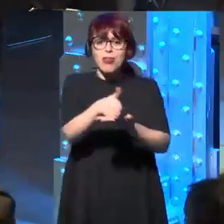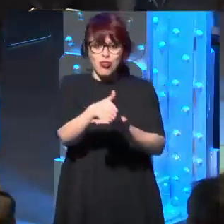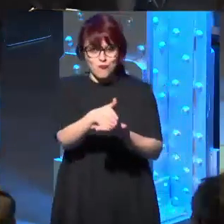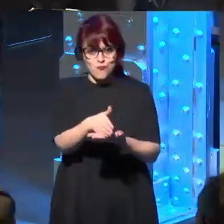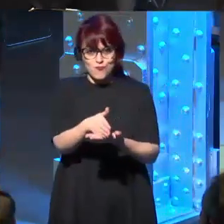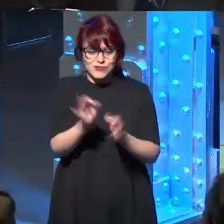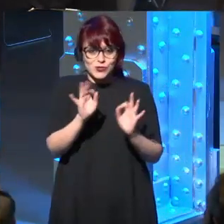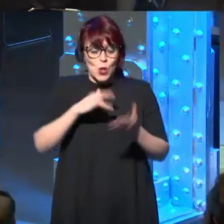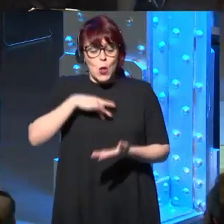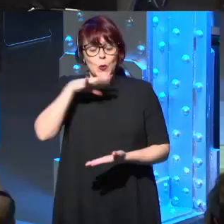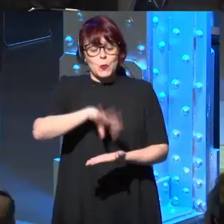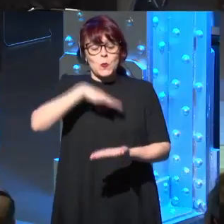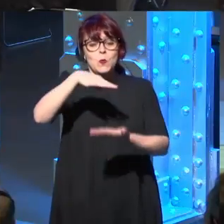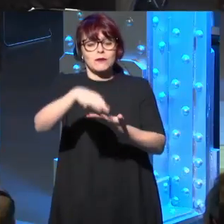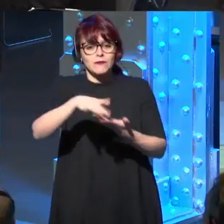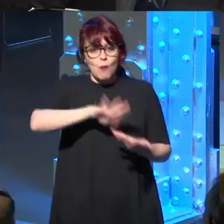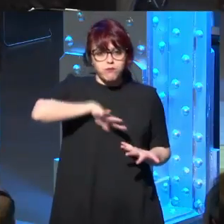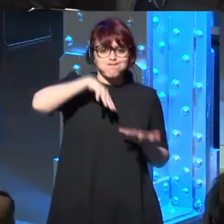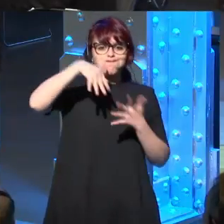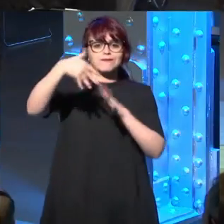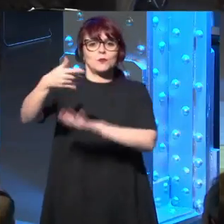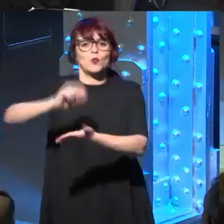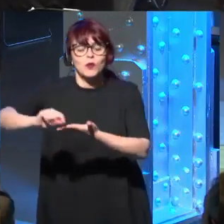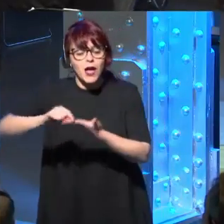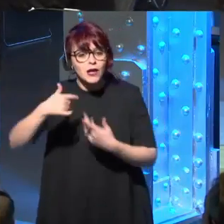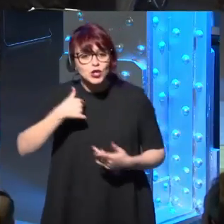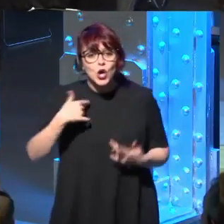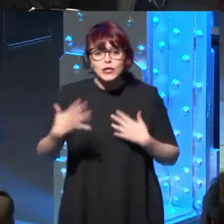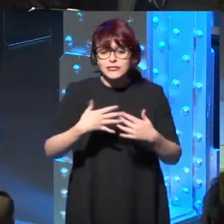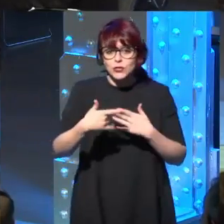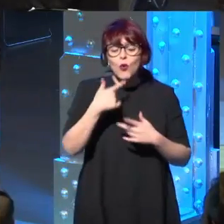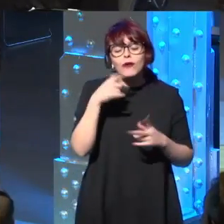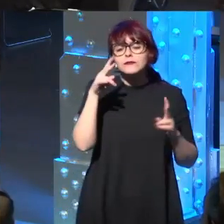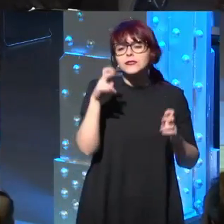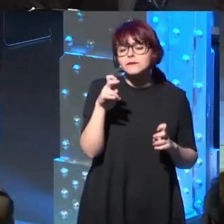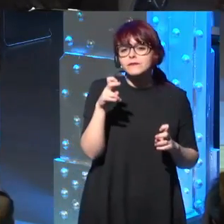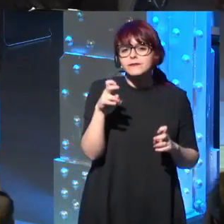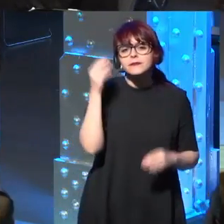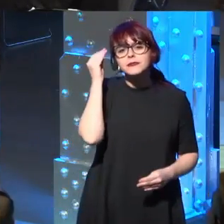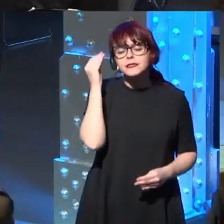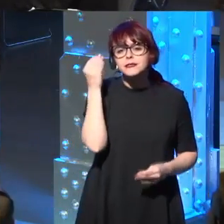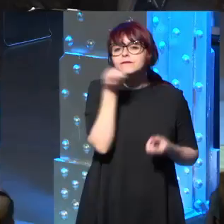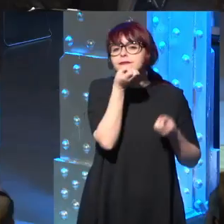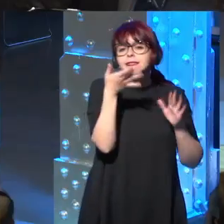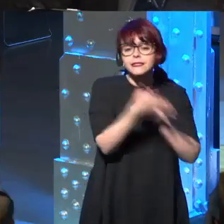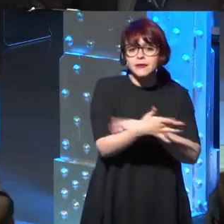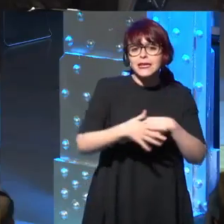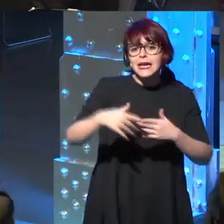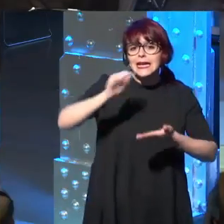means, an instrument. And I wrote as a question the